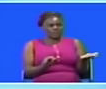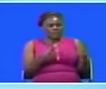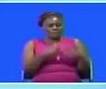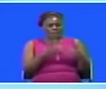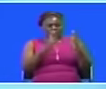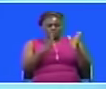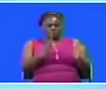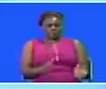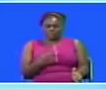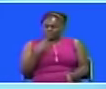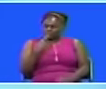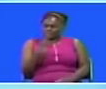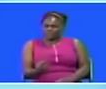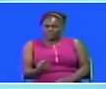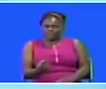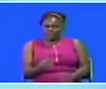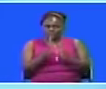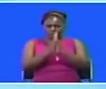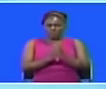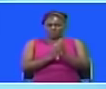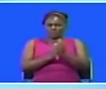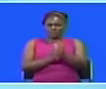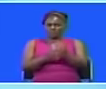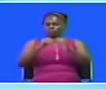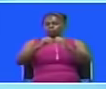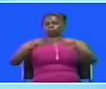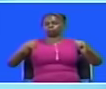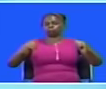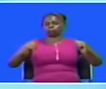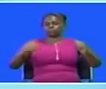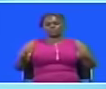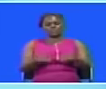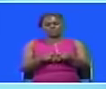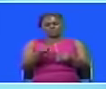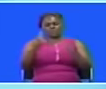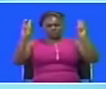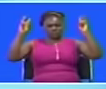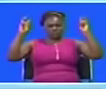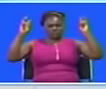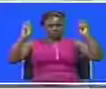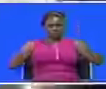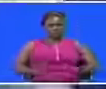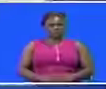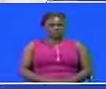Murimi Mwangi now tells us, religious leaders appear to be divided on the standoff.